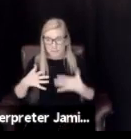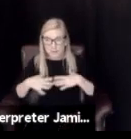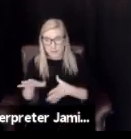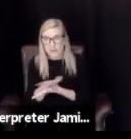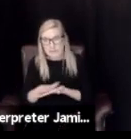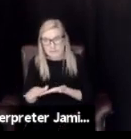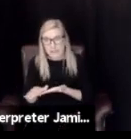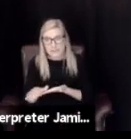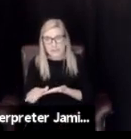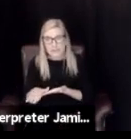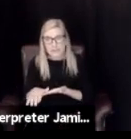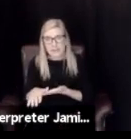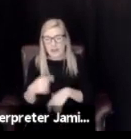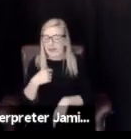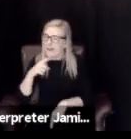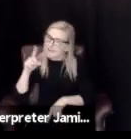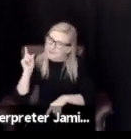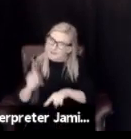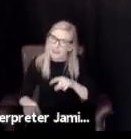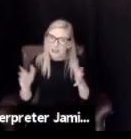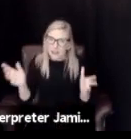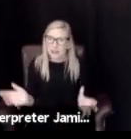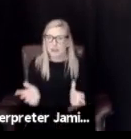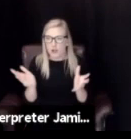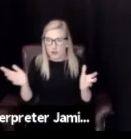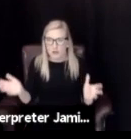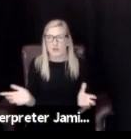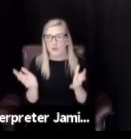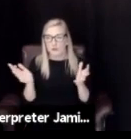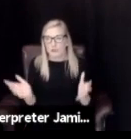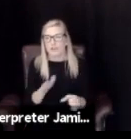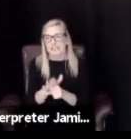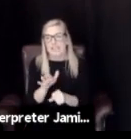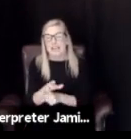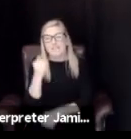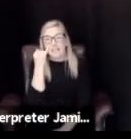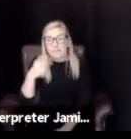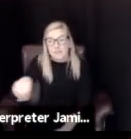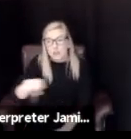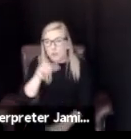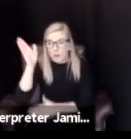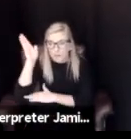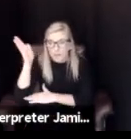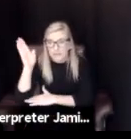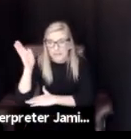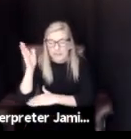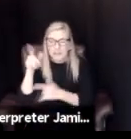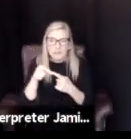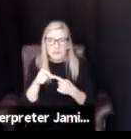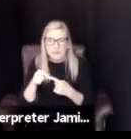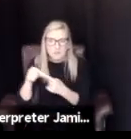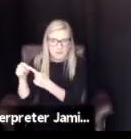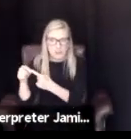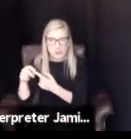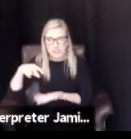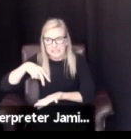I cannot encourage this enough. When you are presenting, especially on a